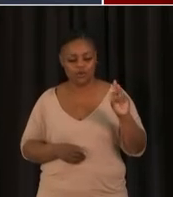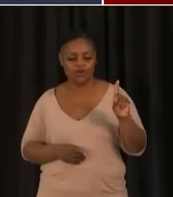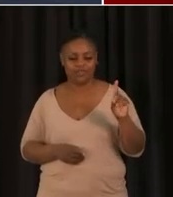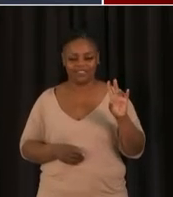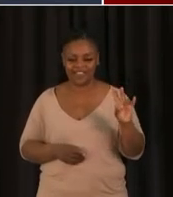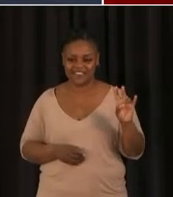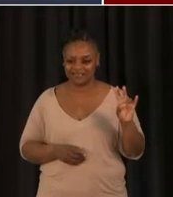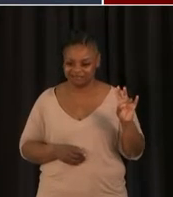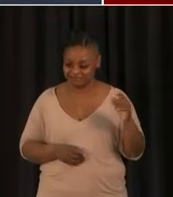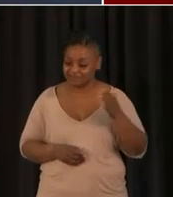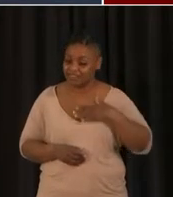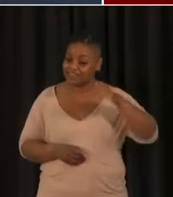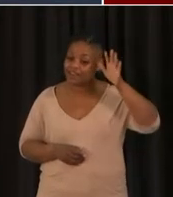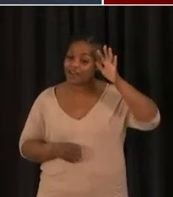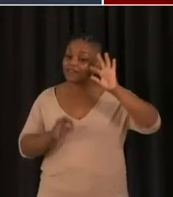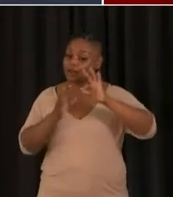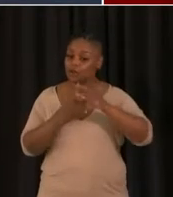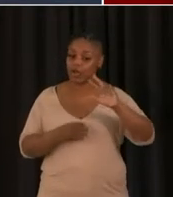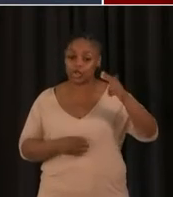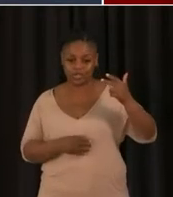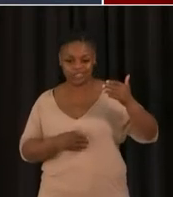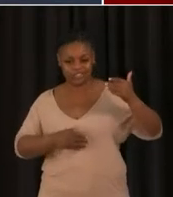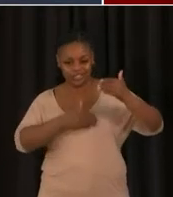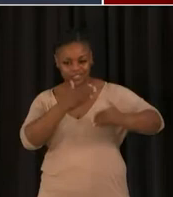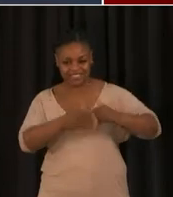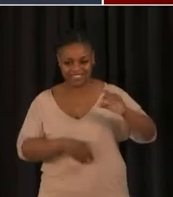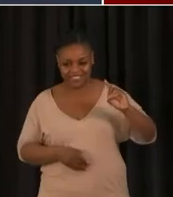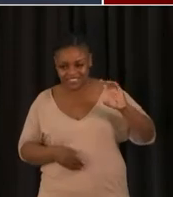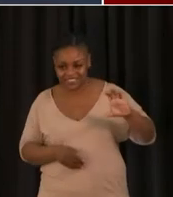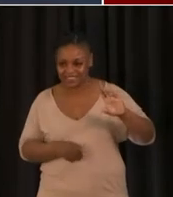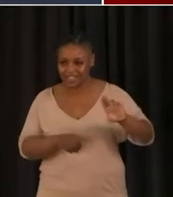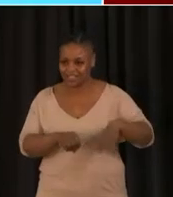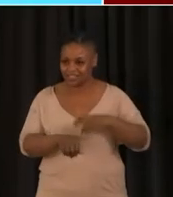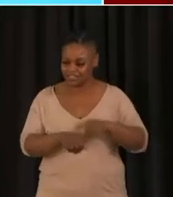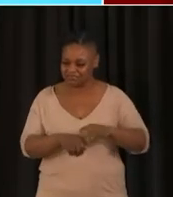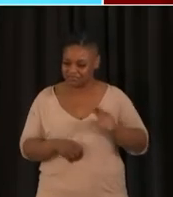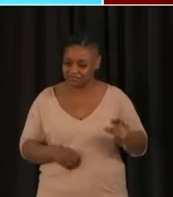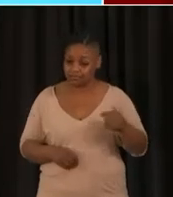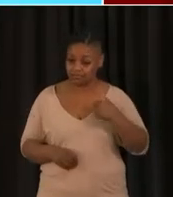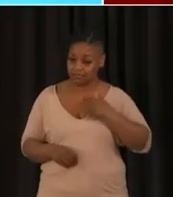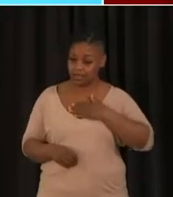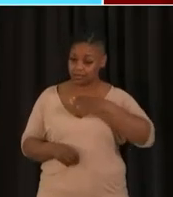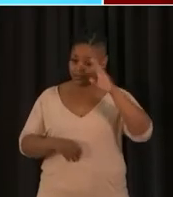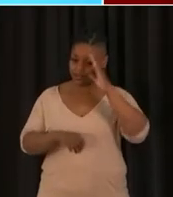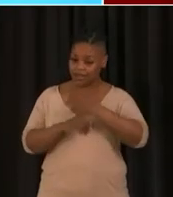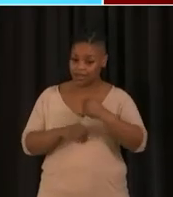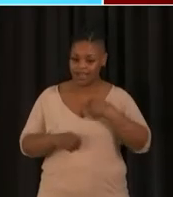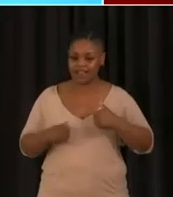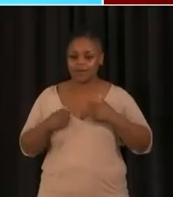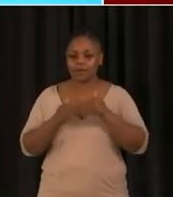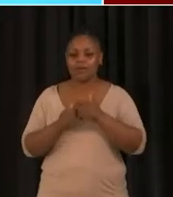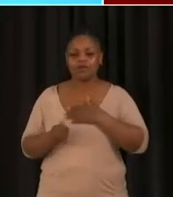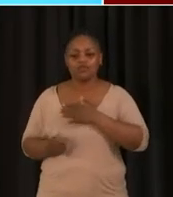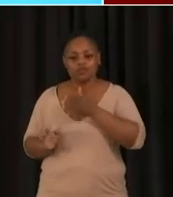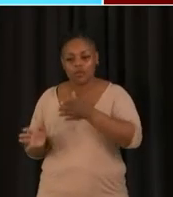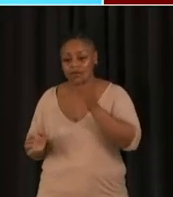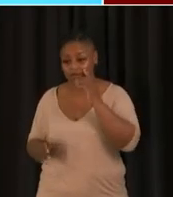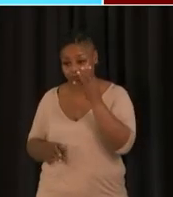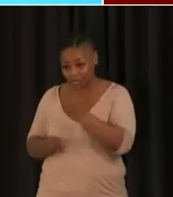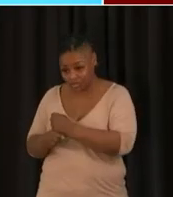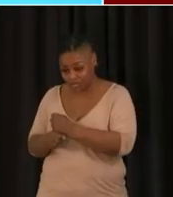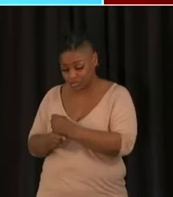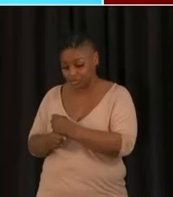with the program and our vendor, Capital Area Asset Builders, to provide and produce this program. Thank you.